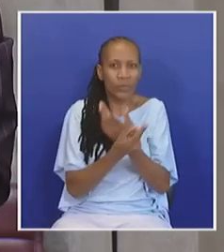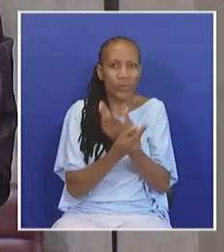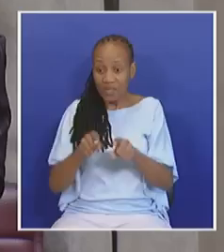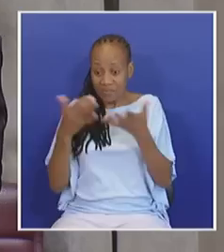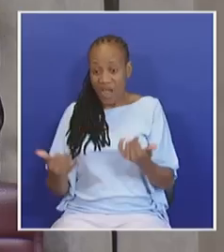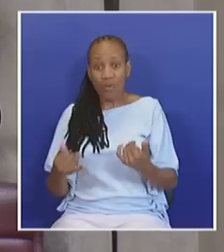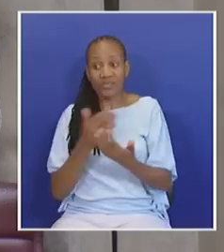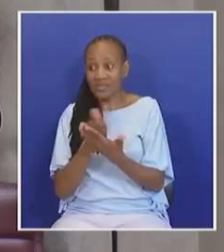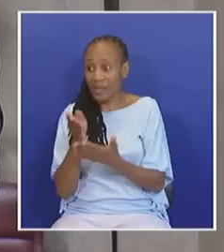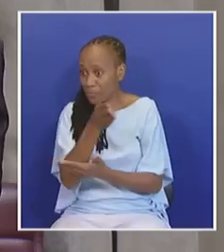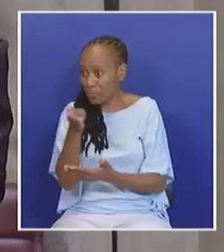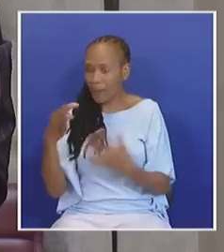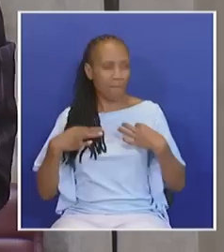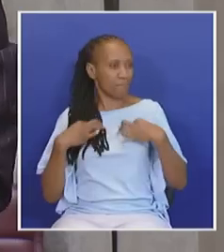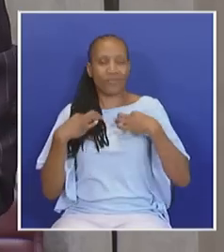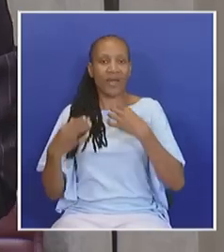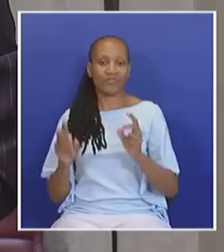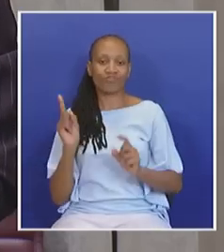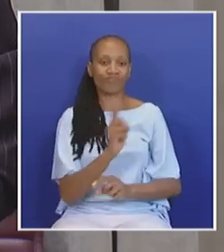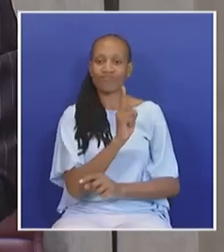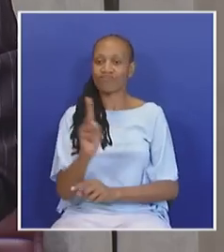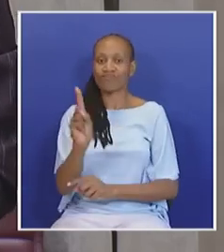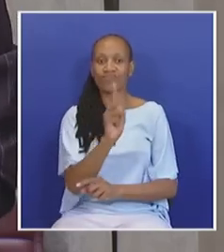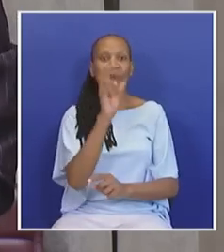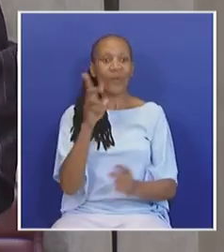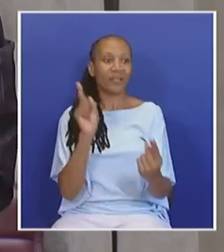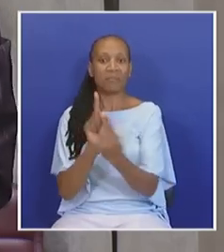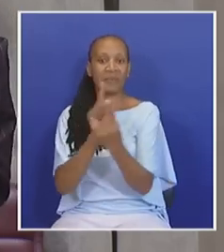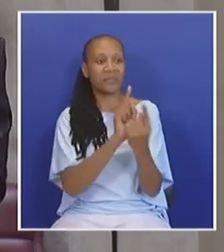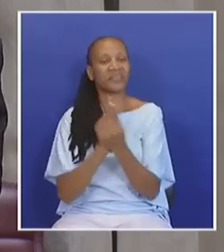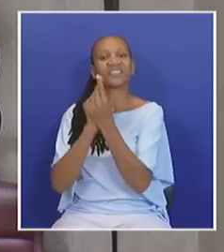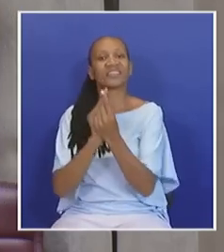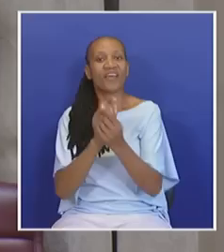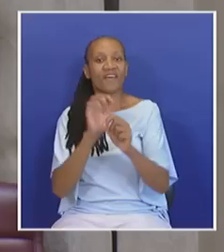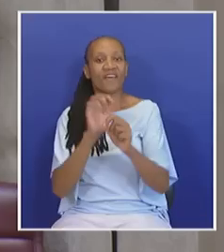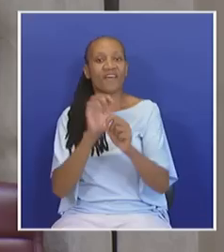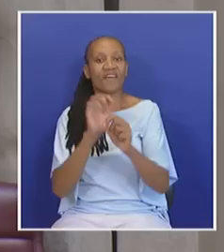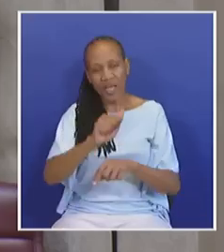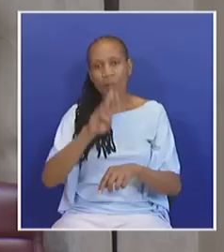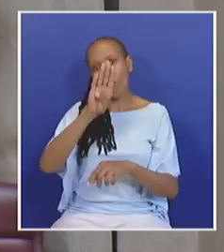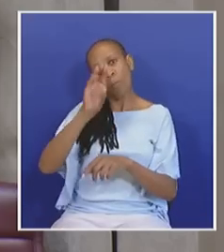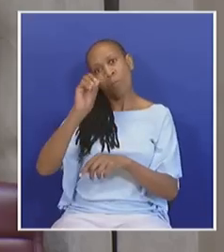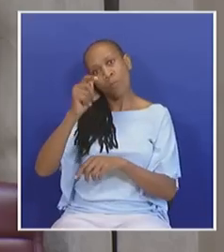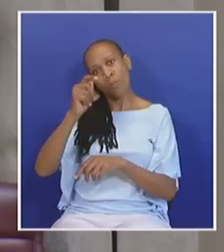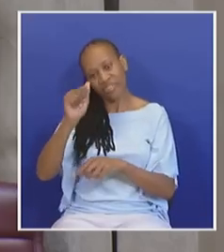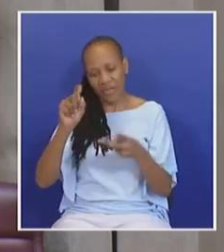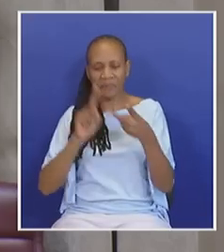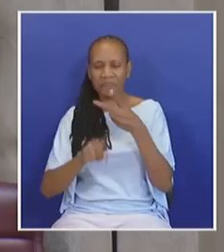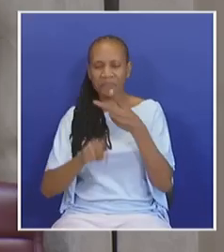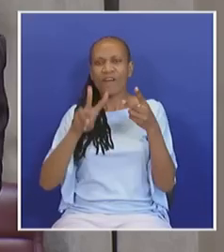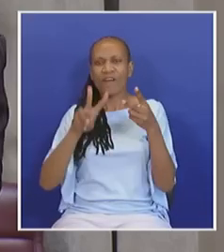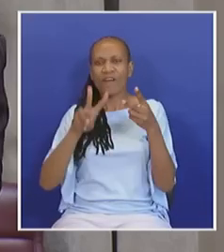pride, hoping that along the corridors they will meet their erstwhile heroes such as P.W. Botha, John Foster, and